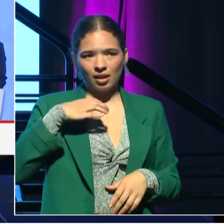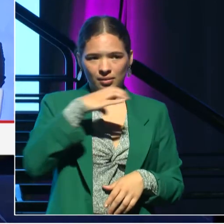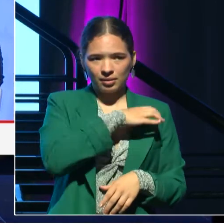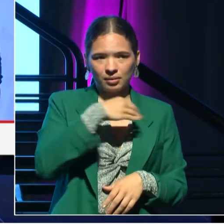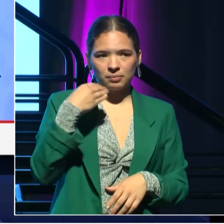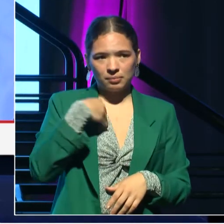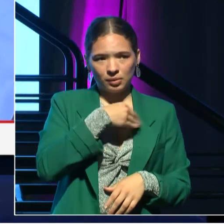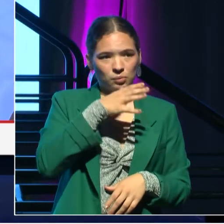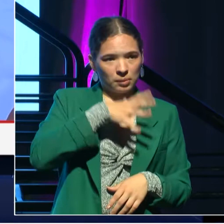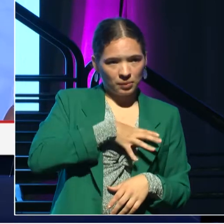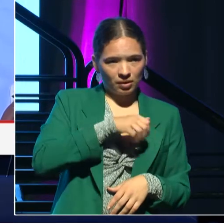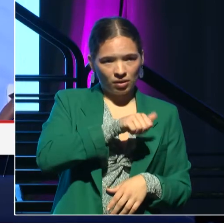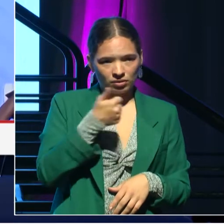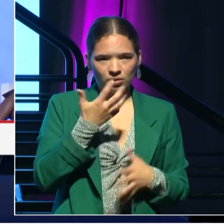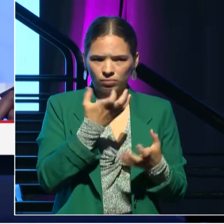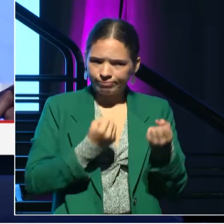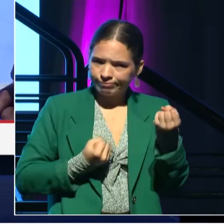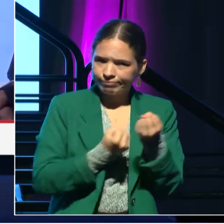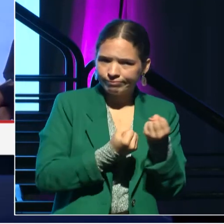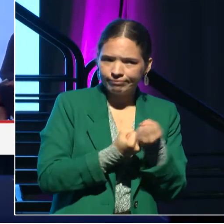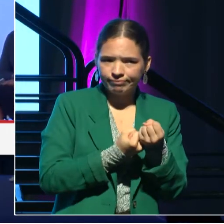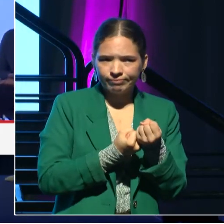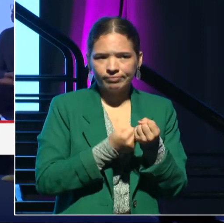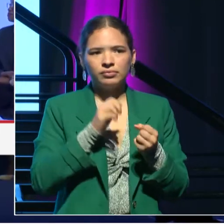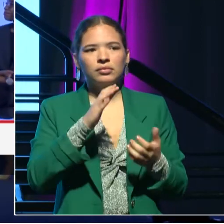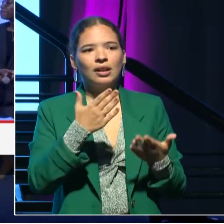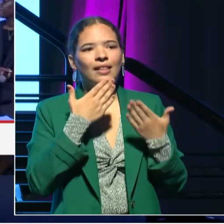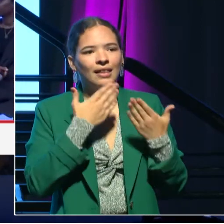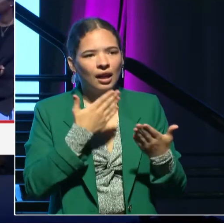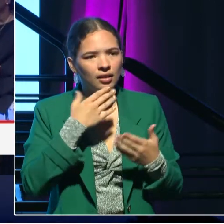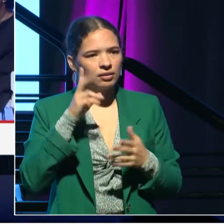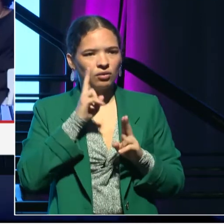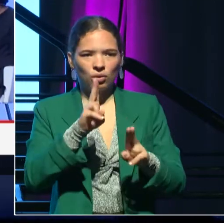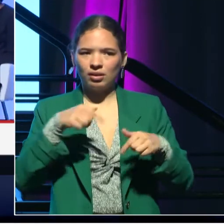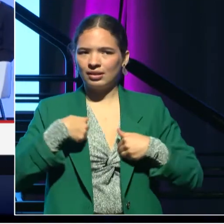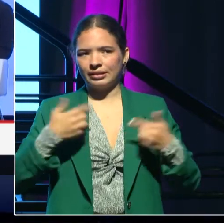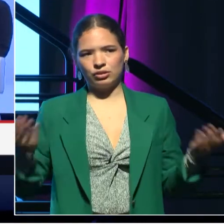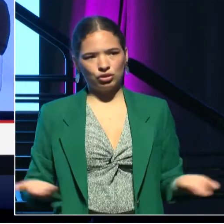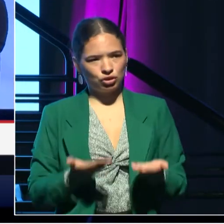this together. It is such a tremendous honor and pleasure to be here.